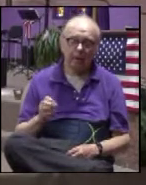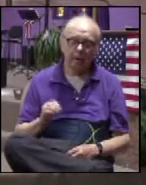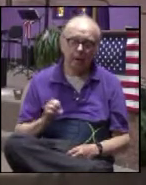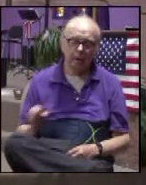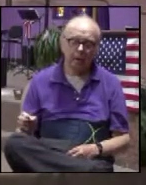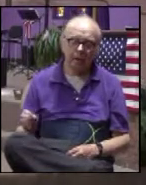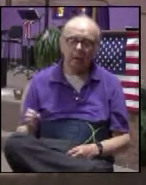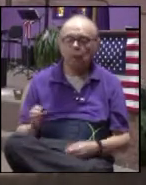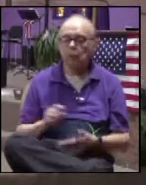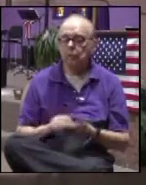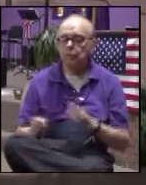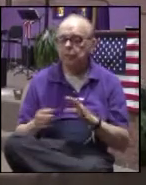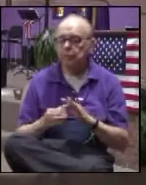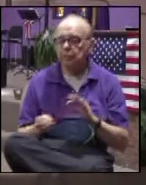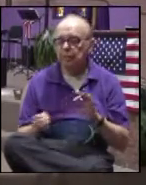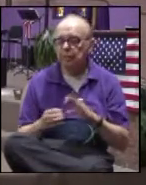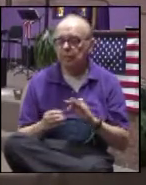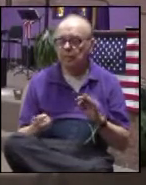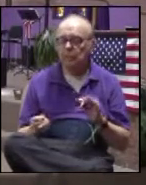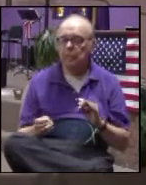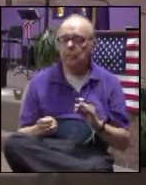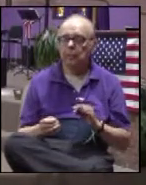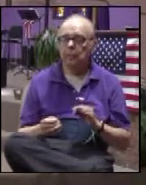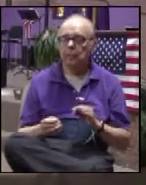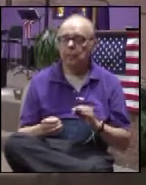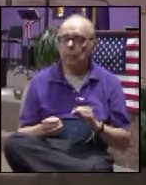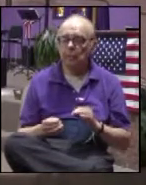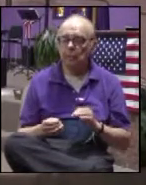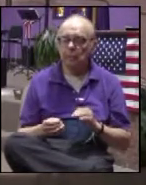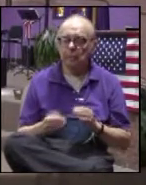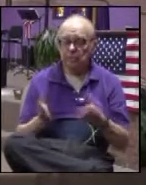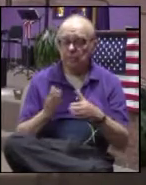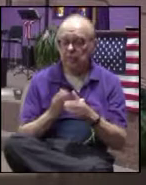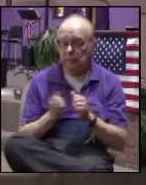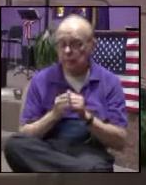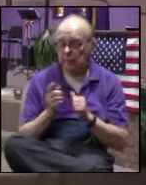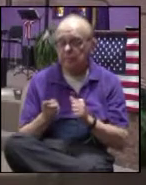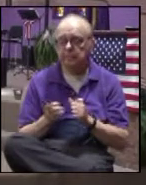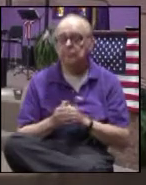this story, and I just want to share with you,